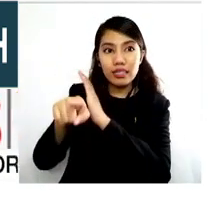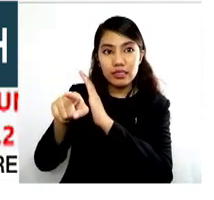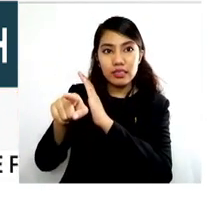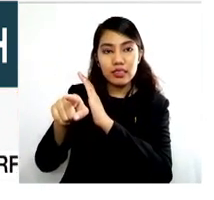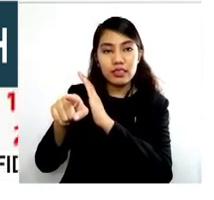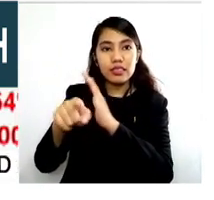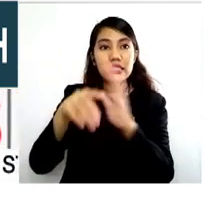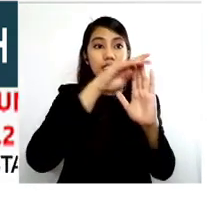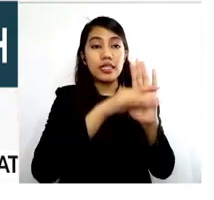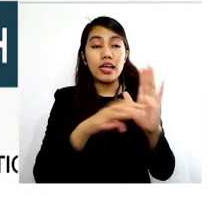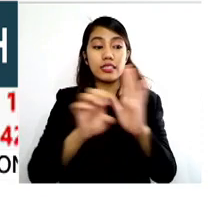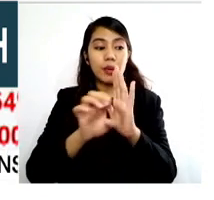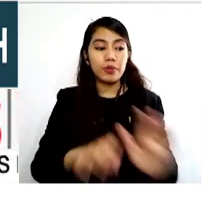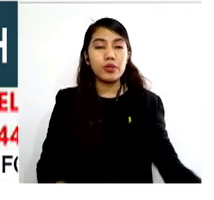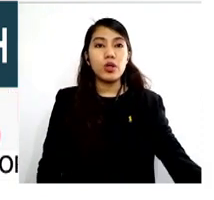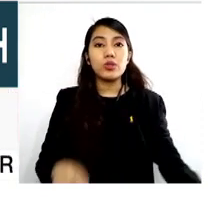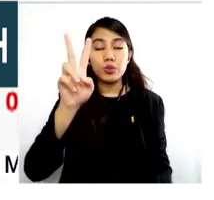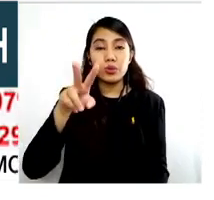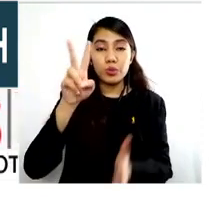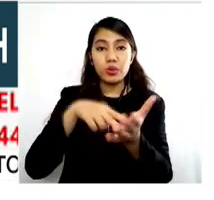for example, in 2019, another one,